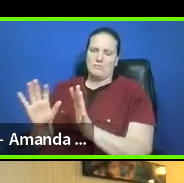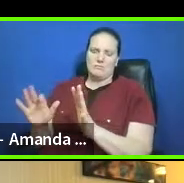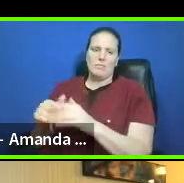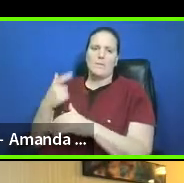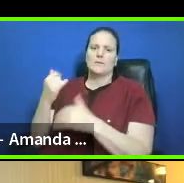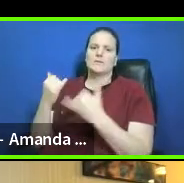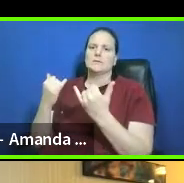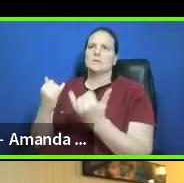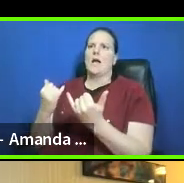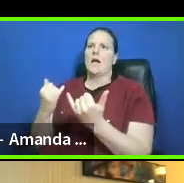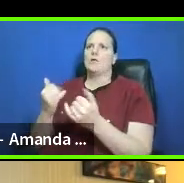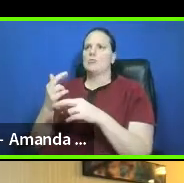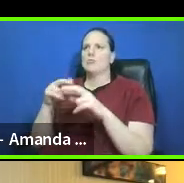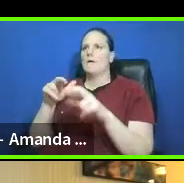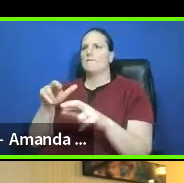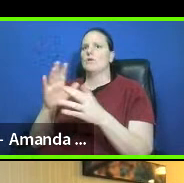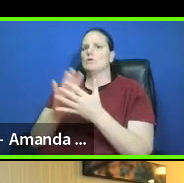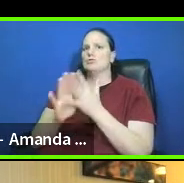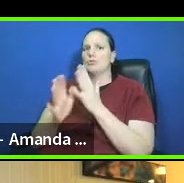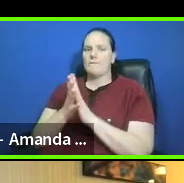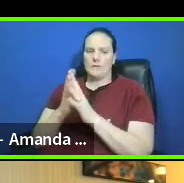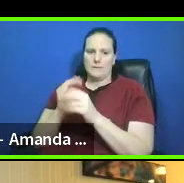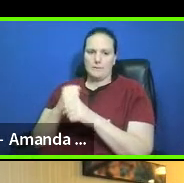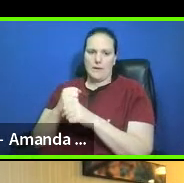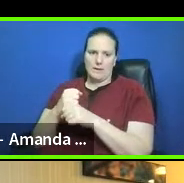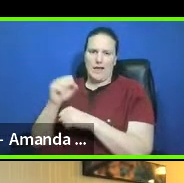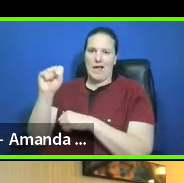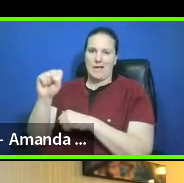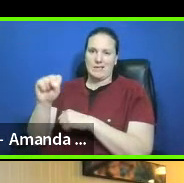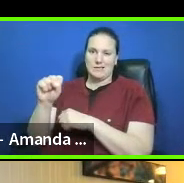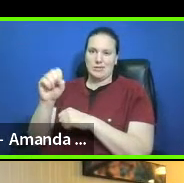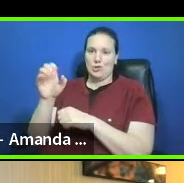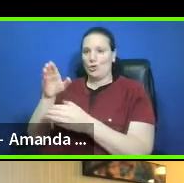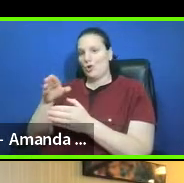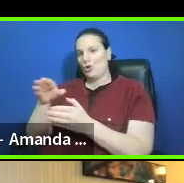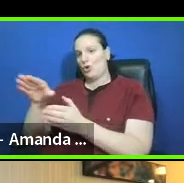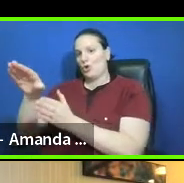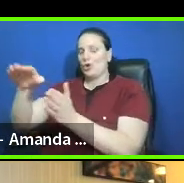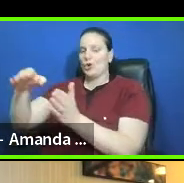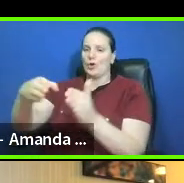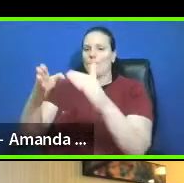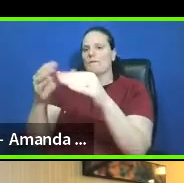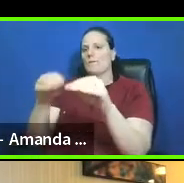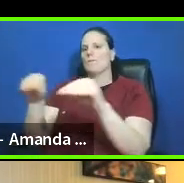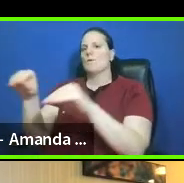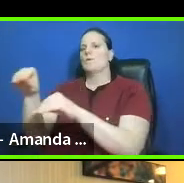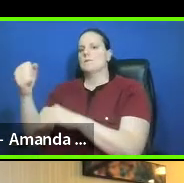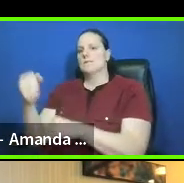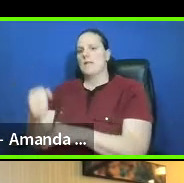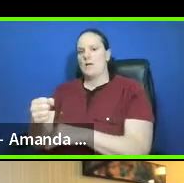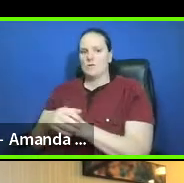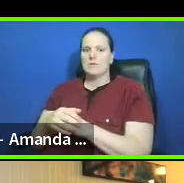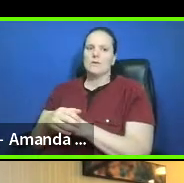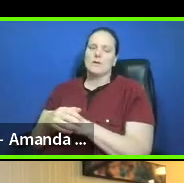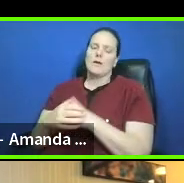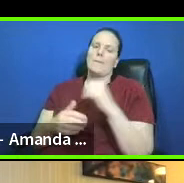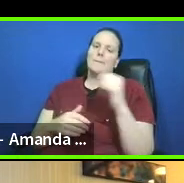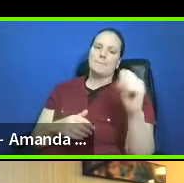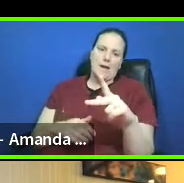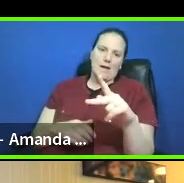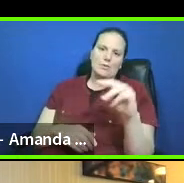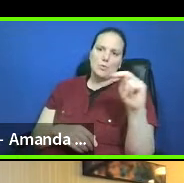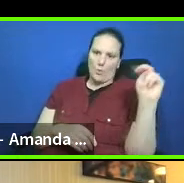now the river traffic has to make an S curve as they move south and then have to come back